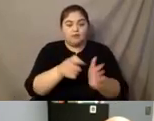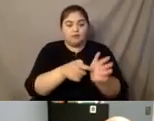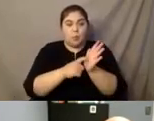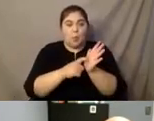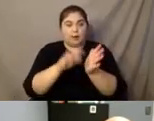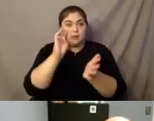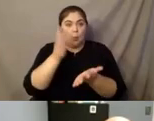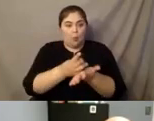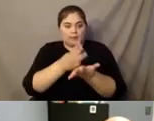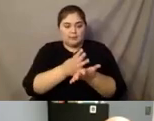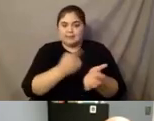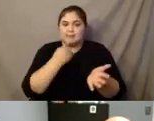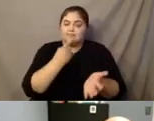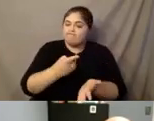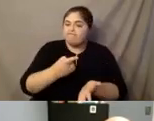witness who has